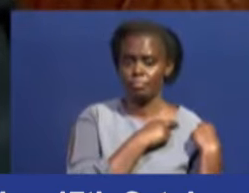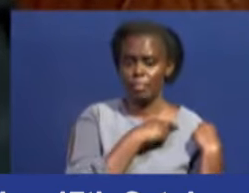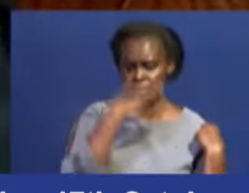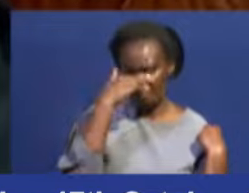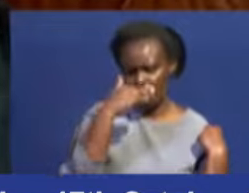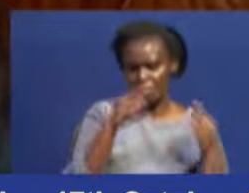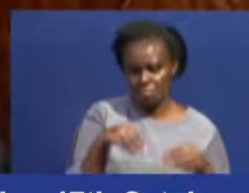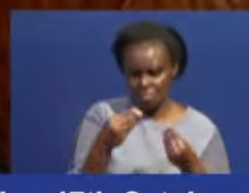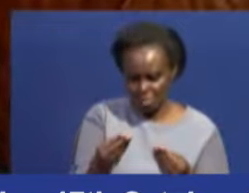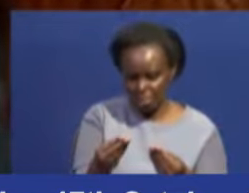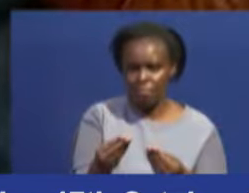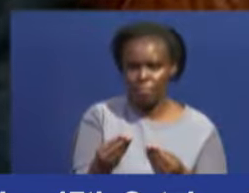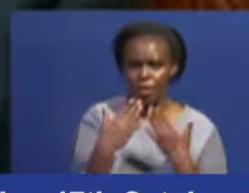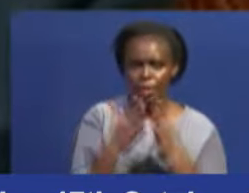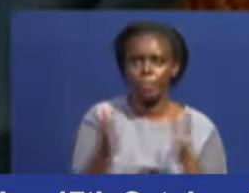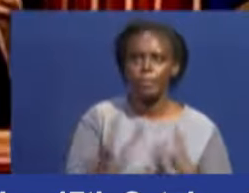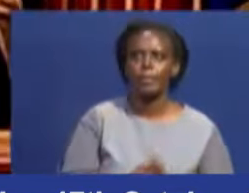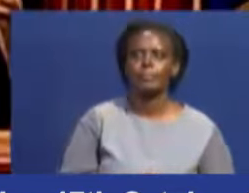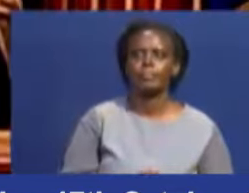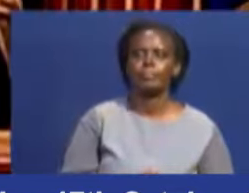days. I thank you.